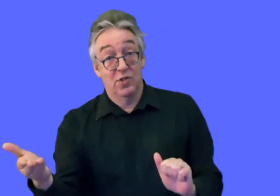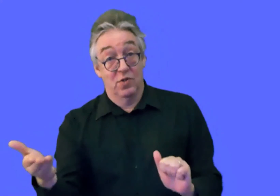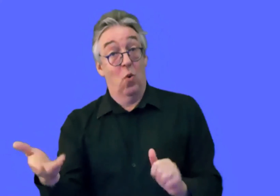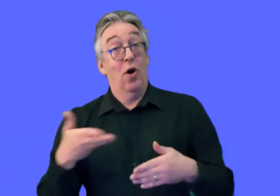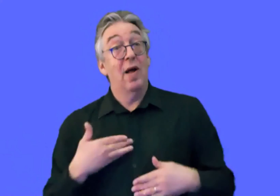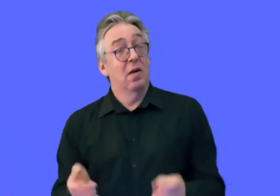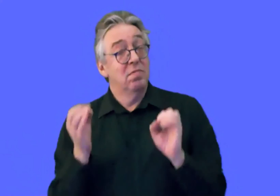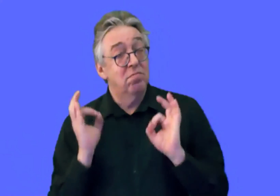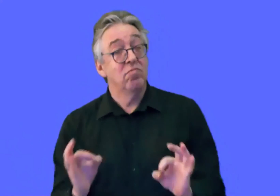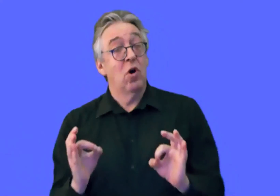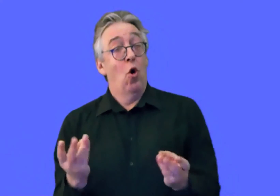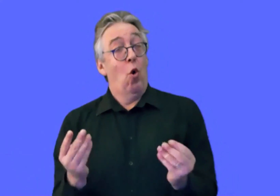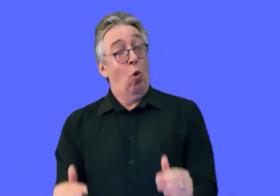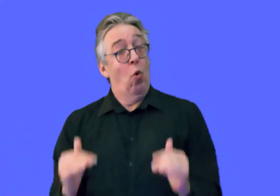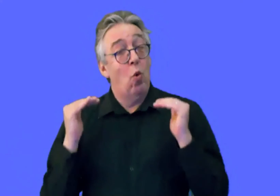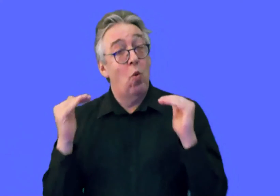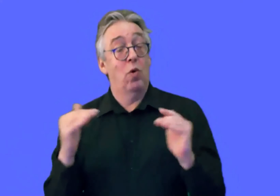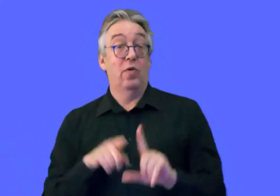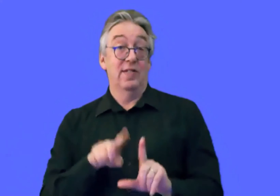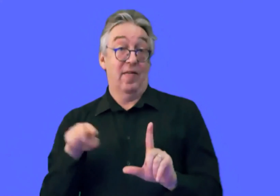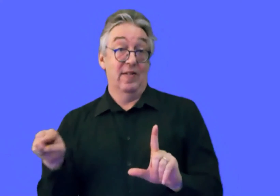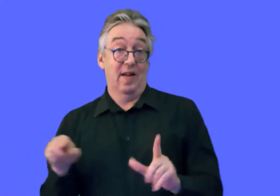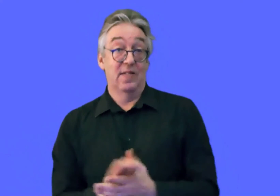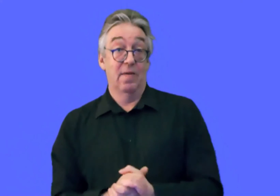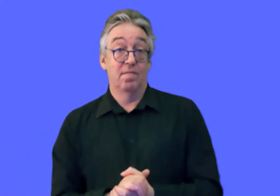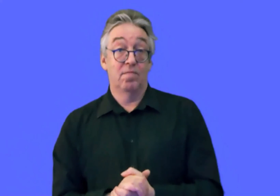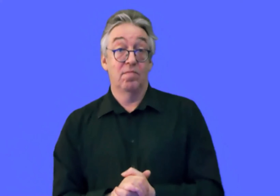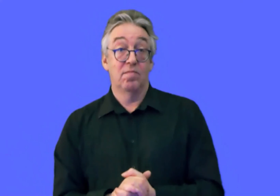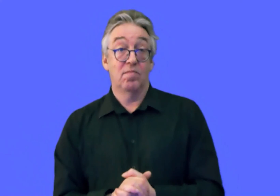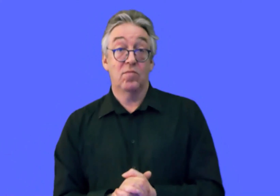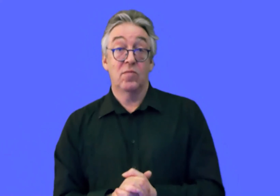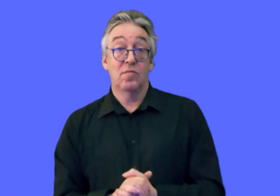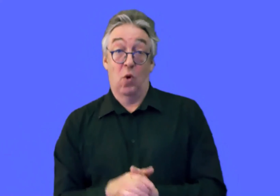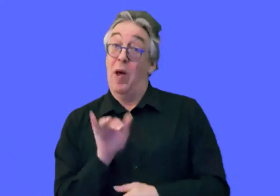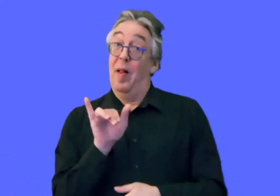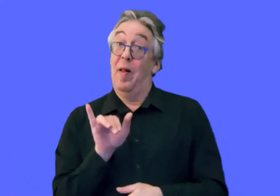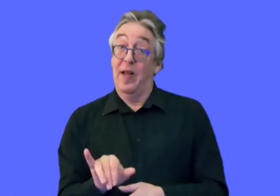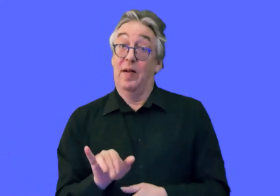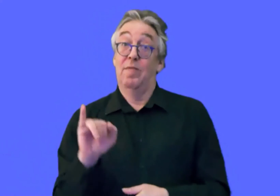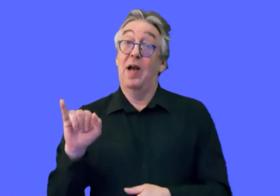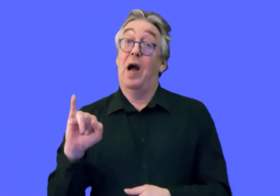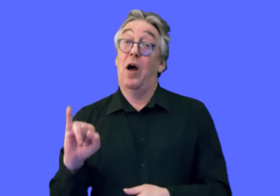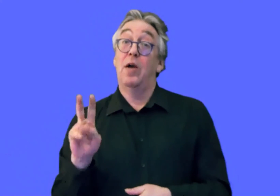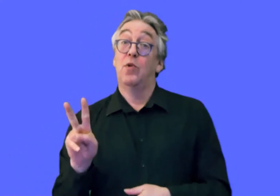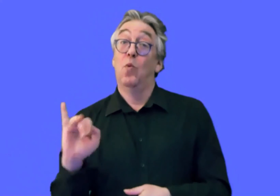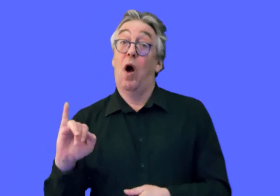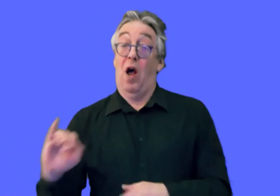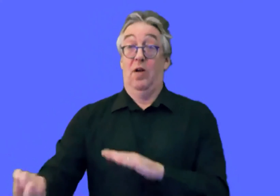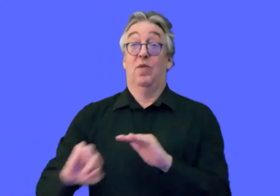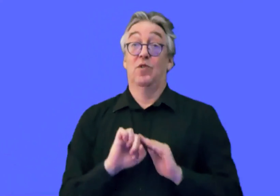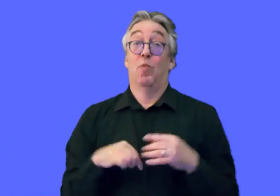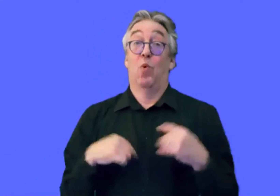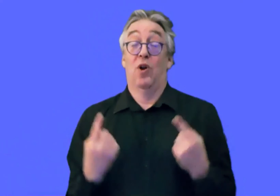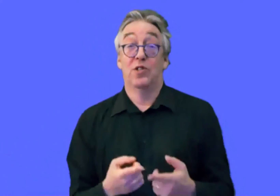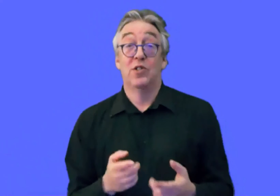data. So this is that is one area that we are supported in. And again, we also got support,